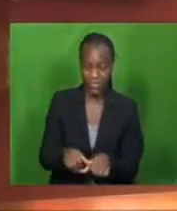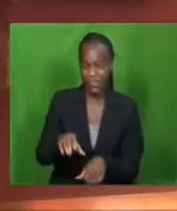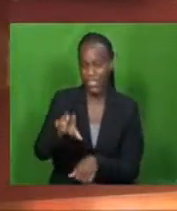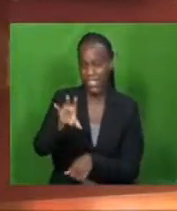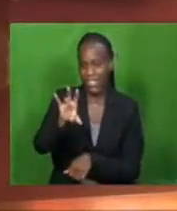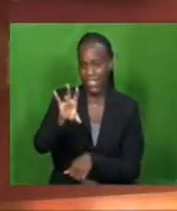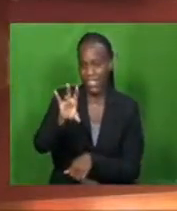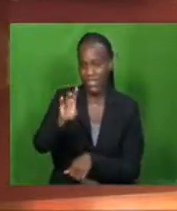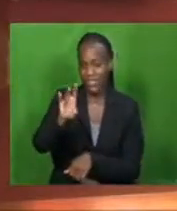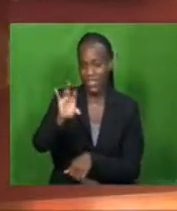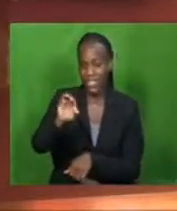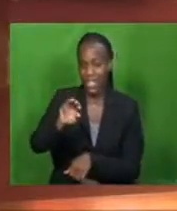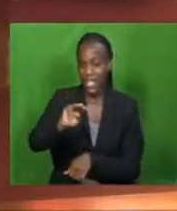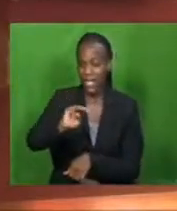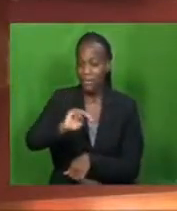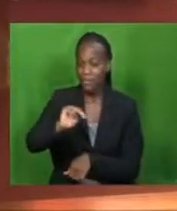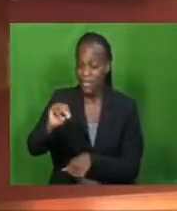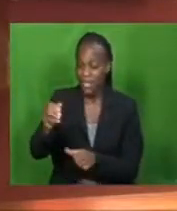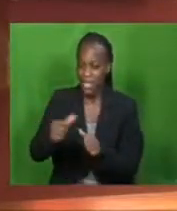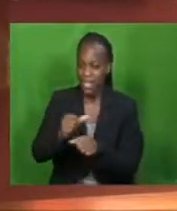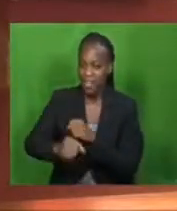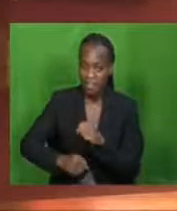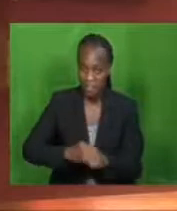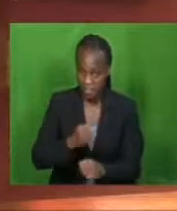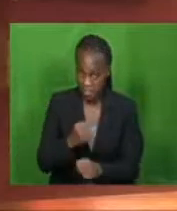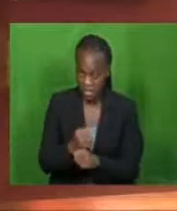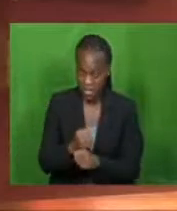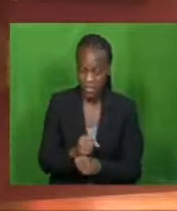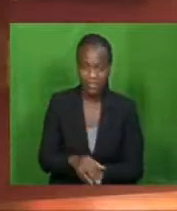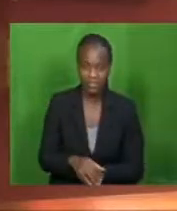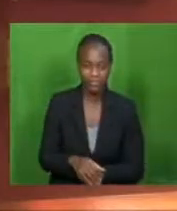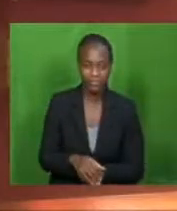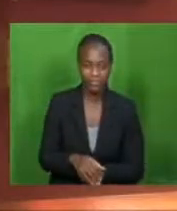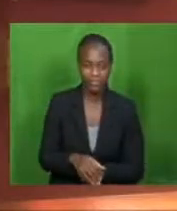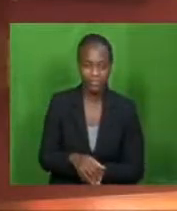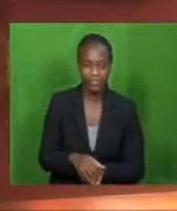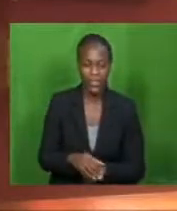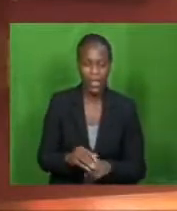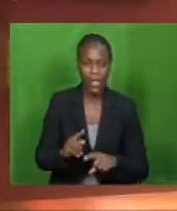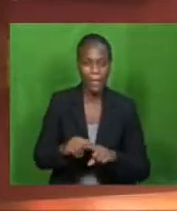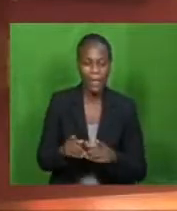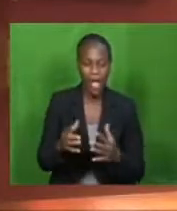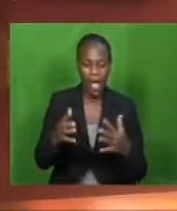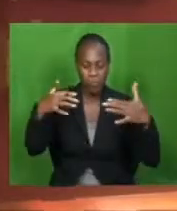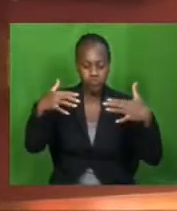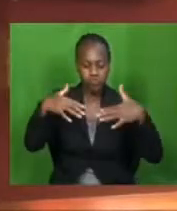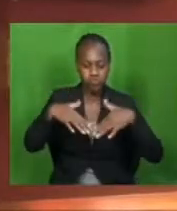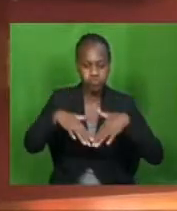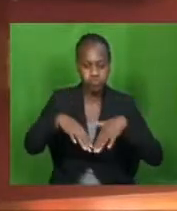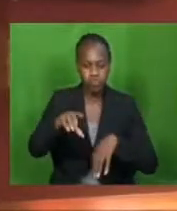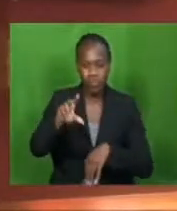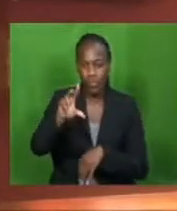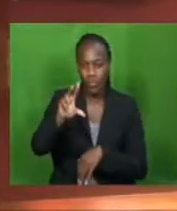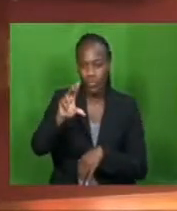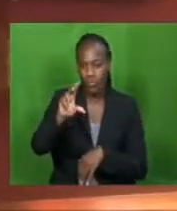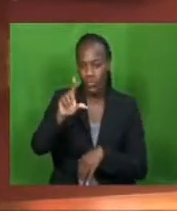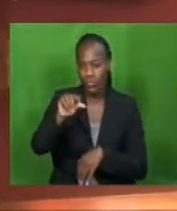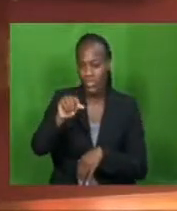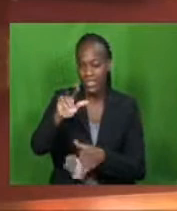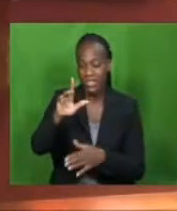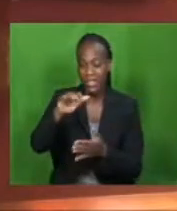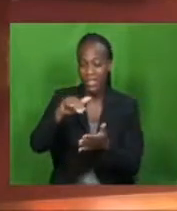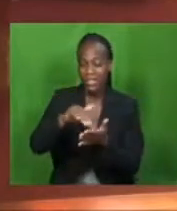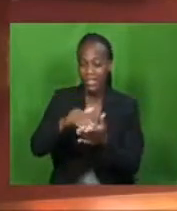a year. The Amazon is said to be vanishing at a rate of 20,000 square miles a year and